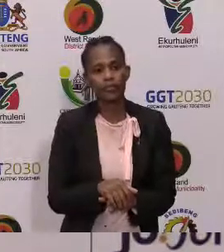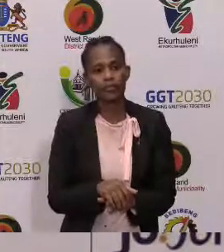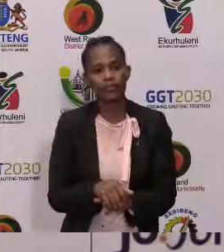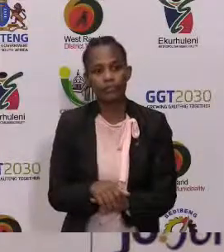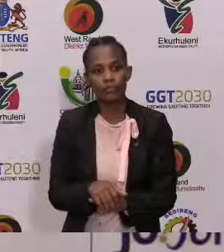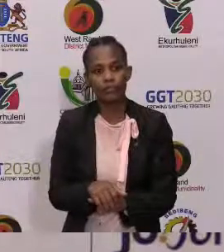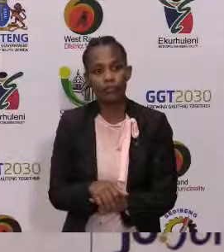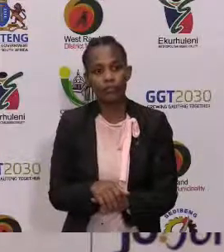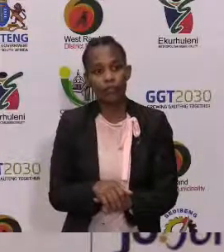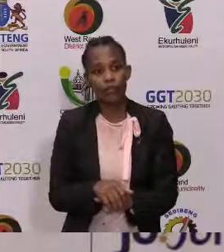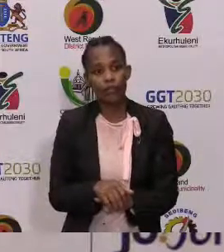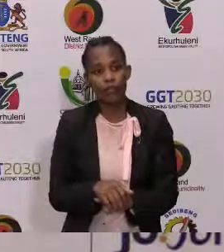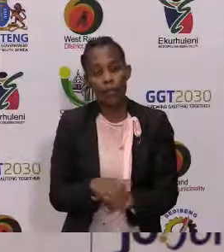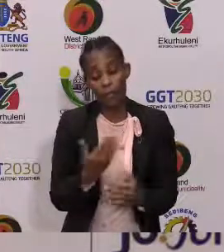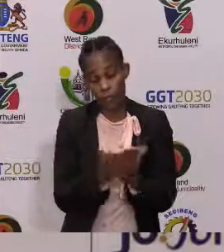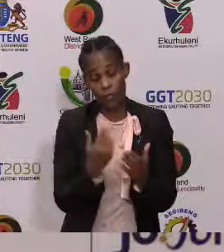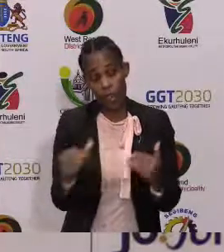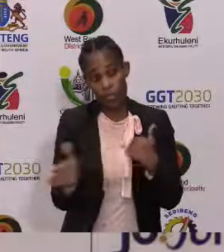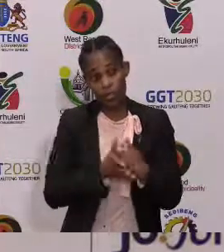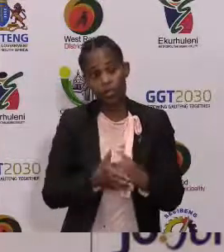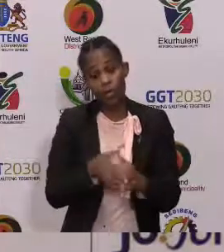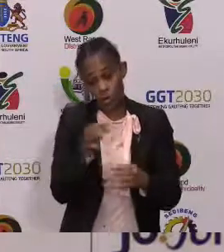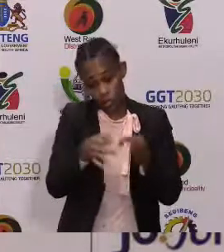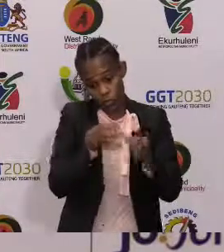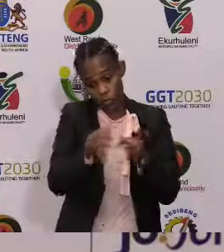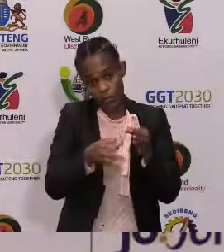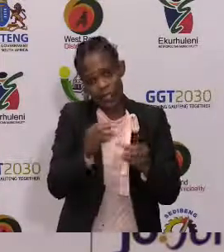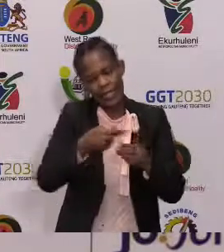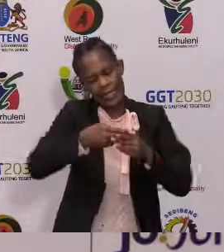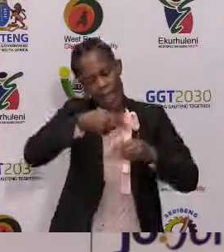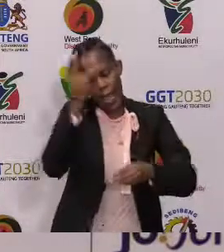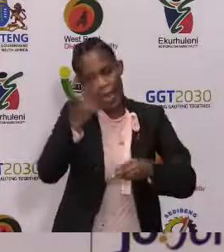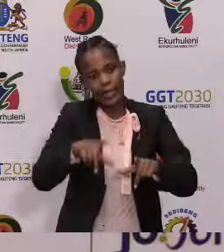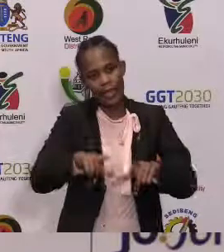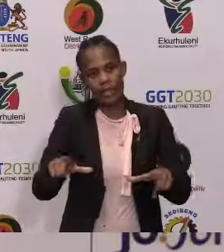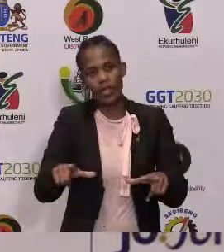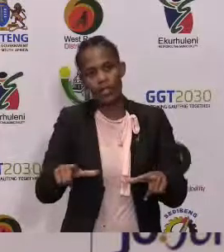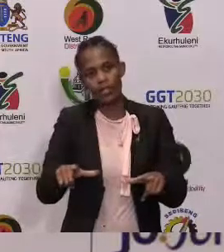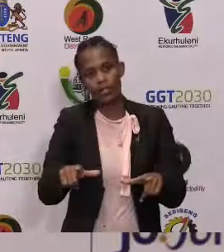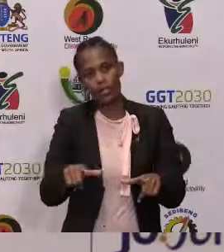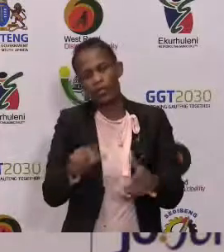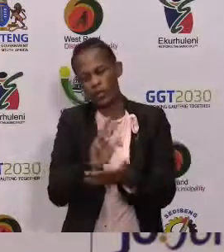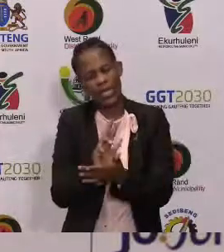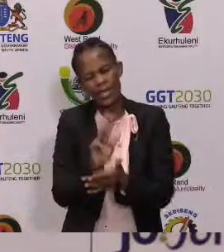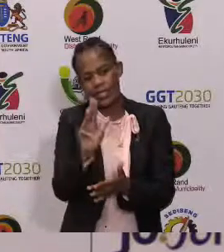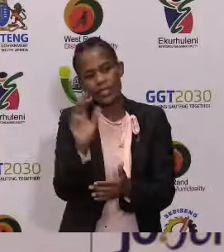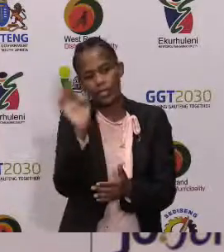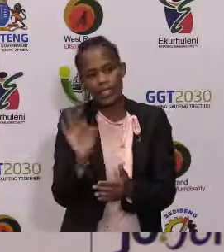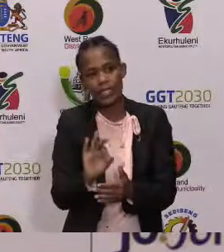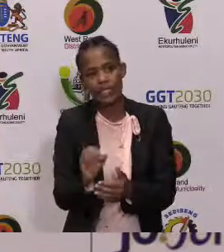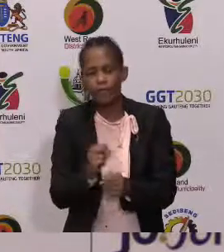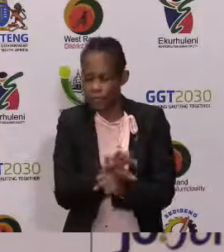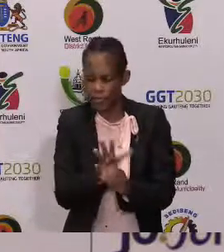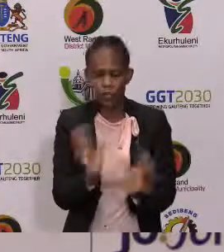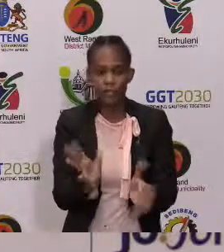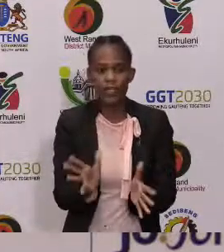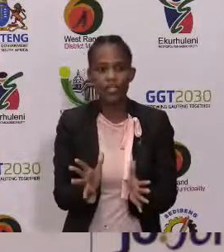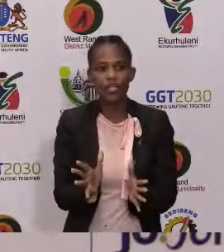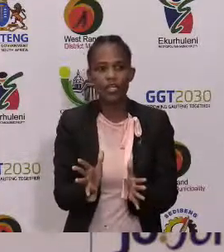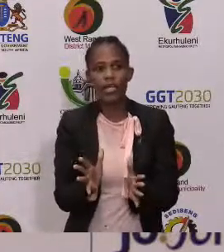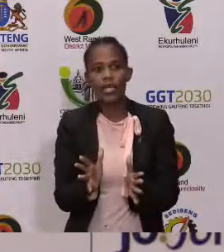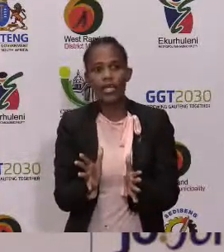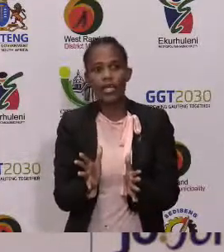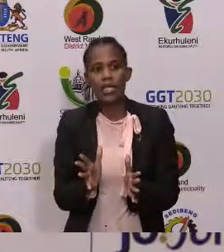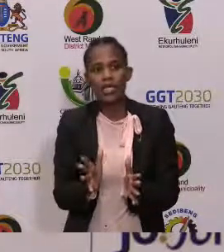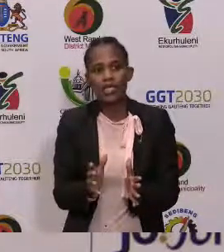So in conclusion, just to emphasize the high levels, at the provincial level, we estimate about 19% of people have been infected, but probably twice